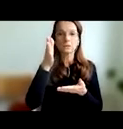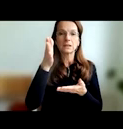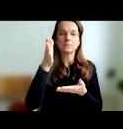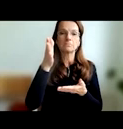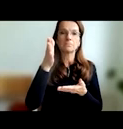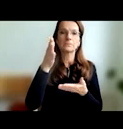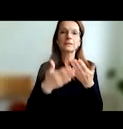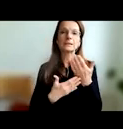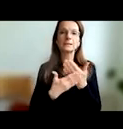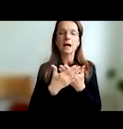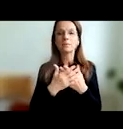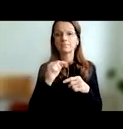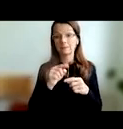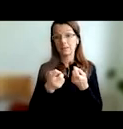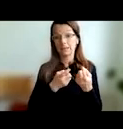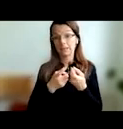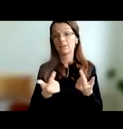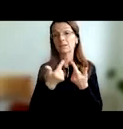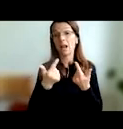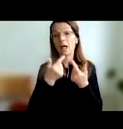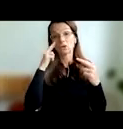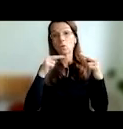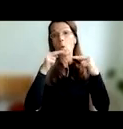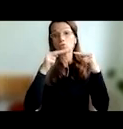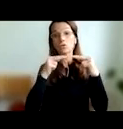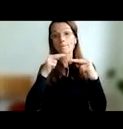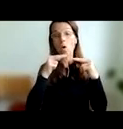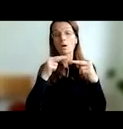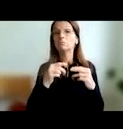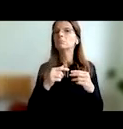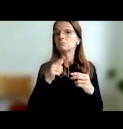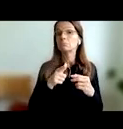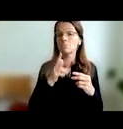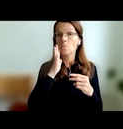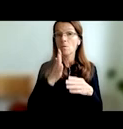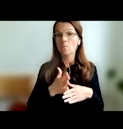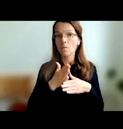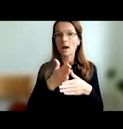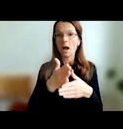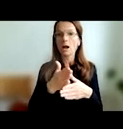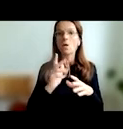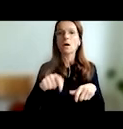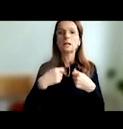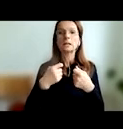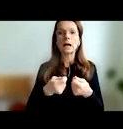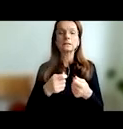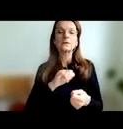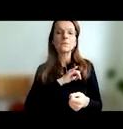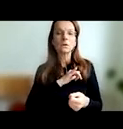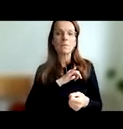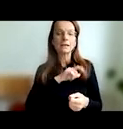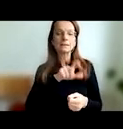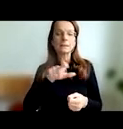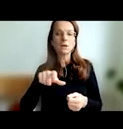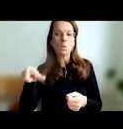useful in the future when addressing these challenges. It